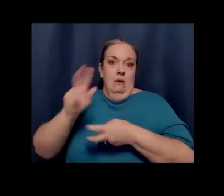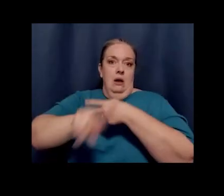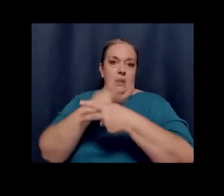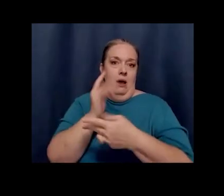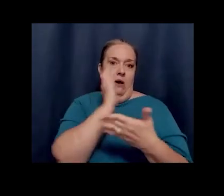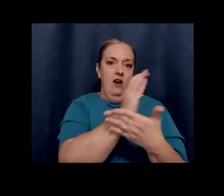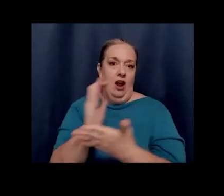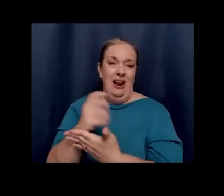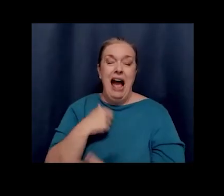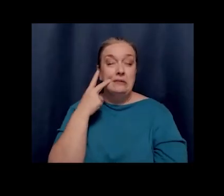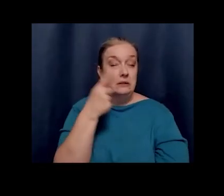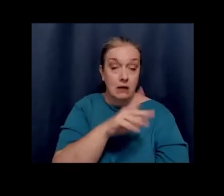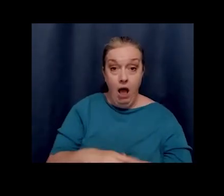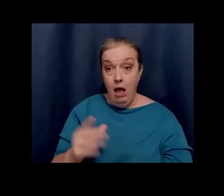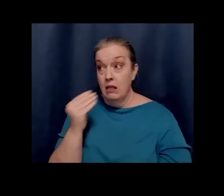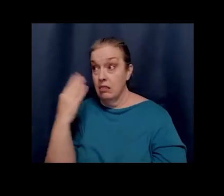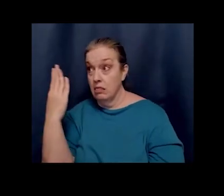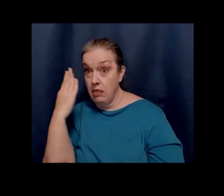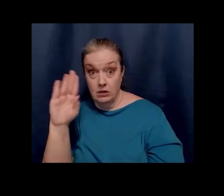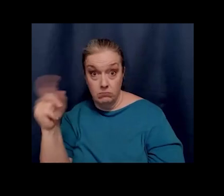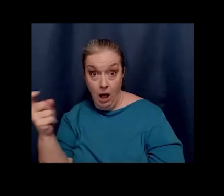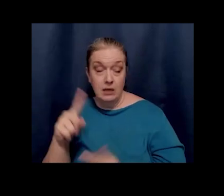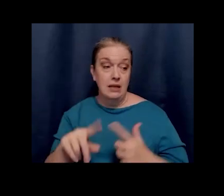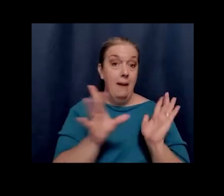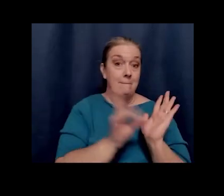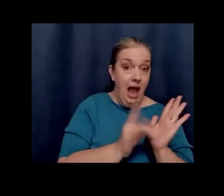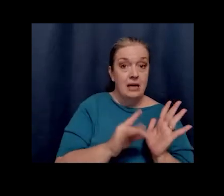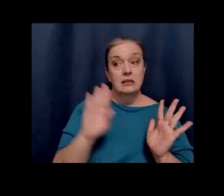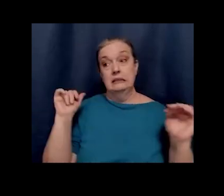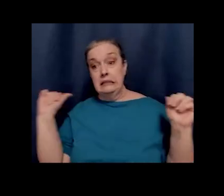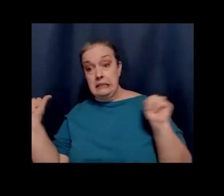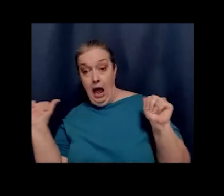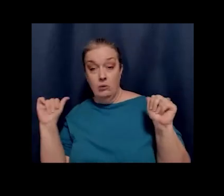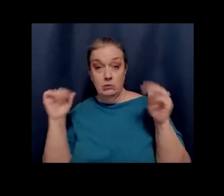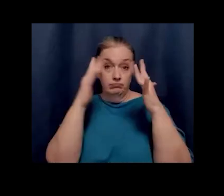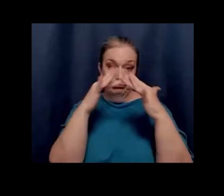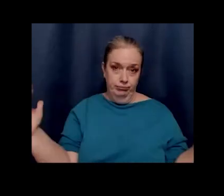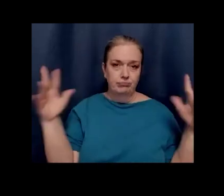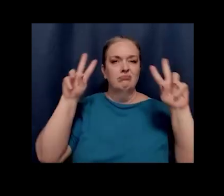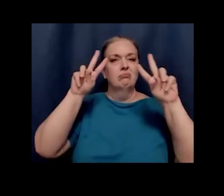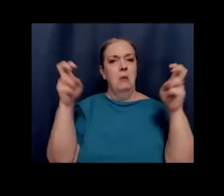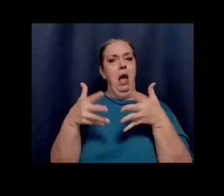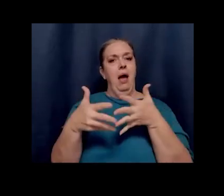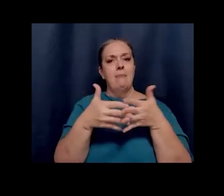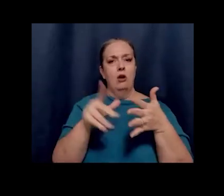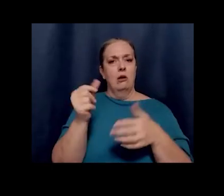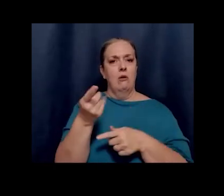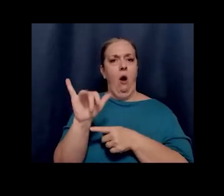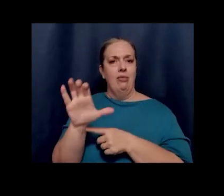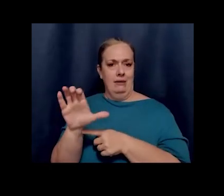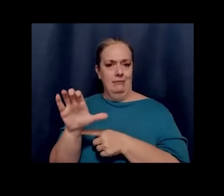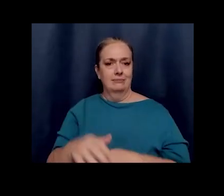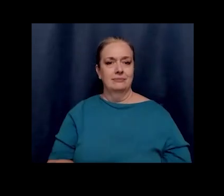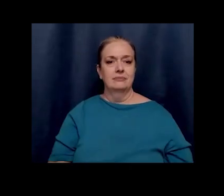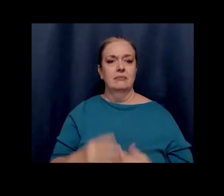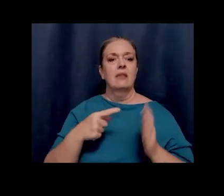seen it on lunchboxes, I've seen it on magnets, I've seen it on beach towels, American Gothic. This image shows the